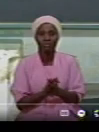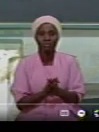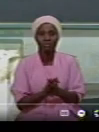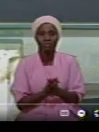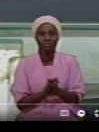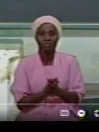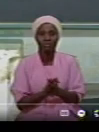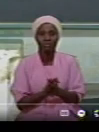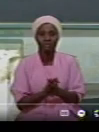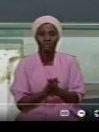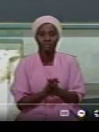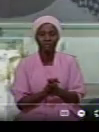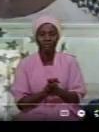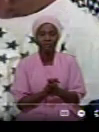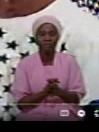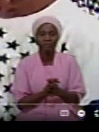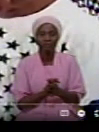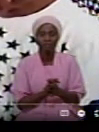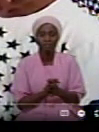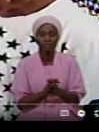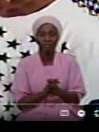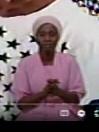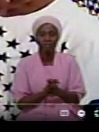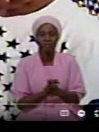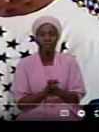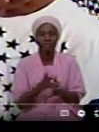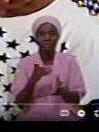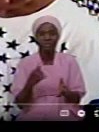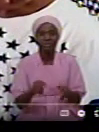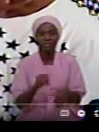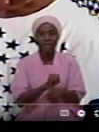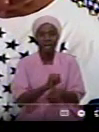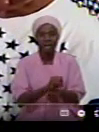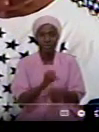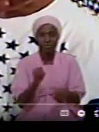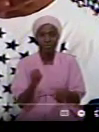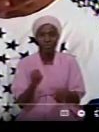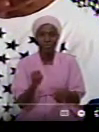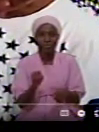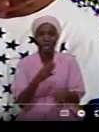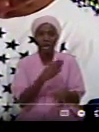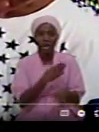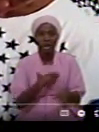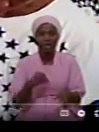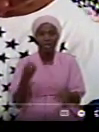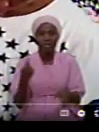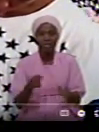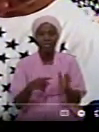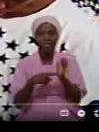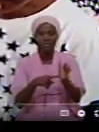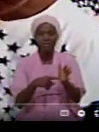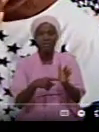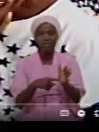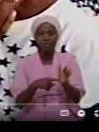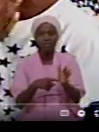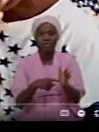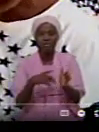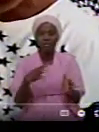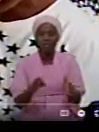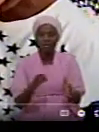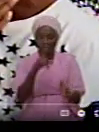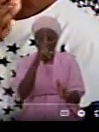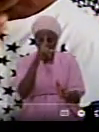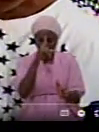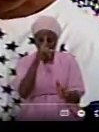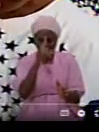verse 21. The exploits and the demonstration of